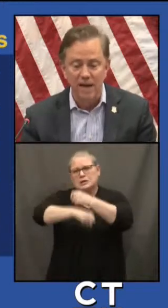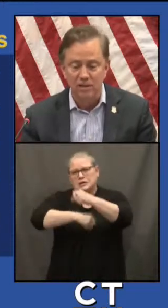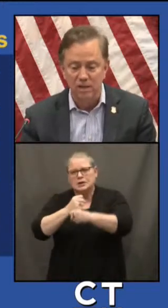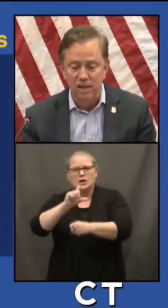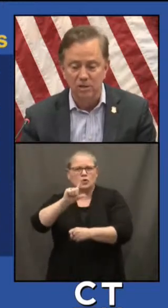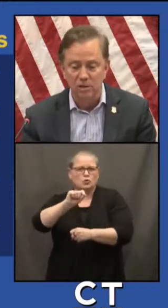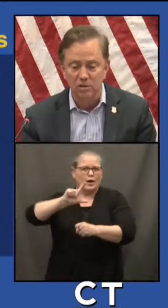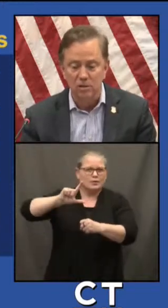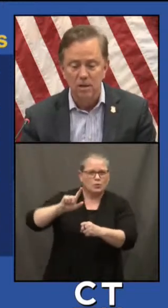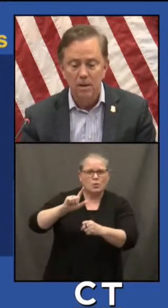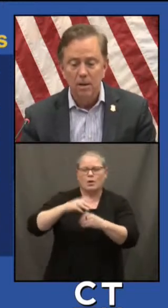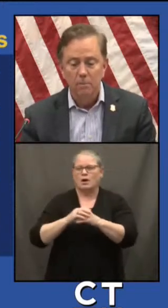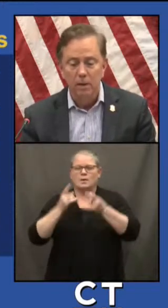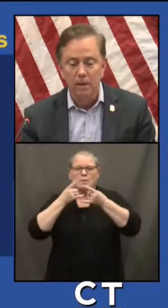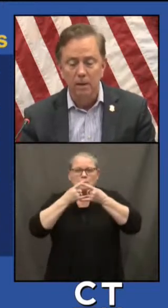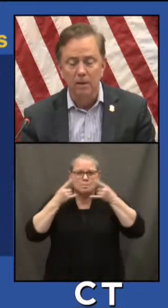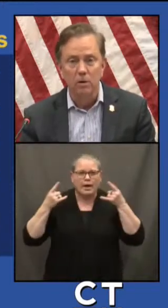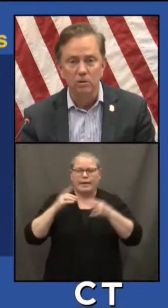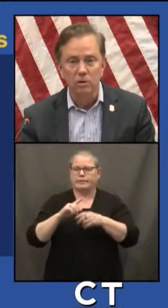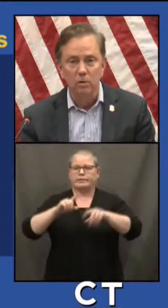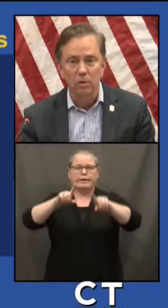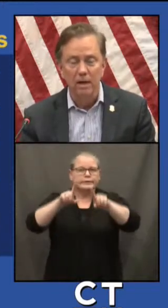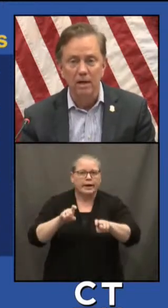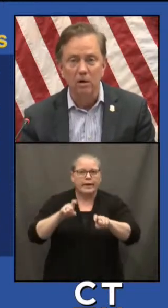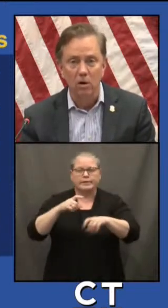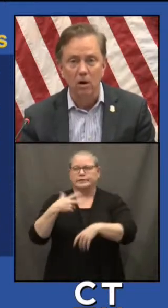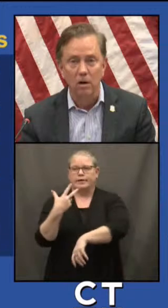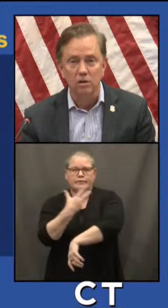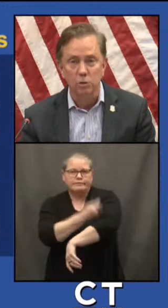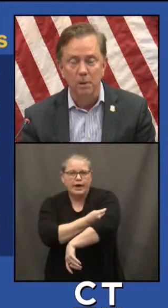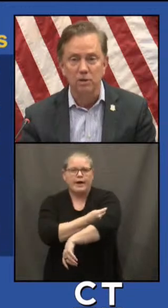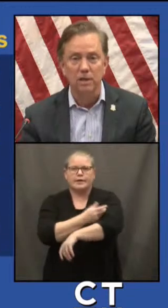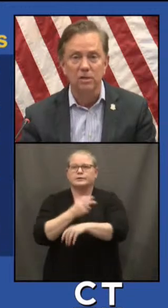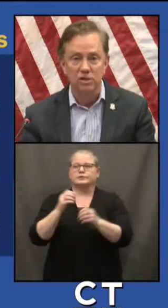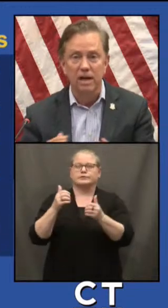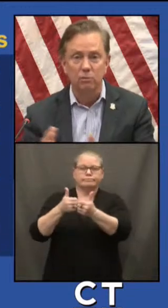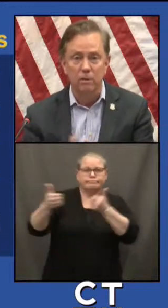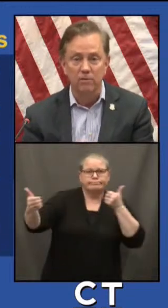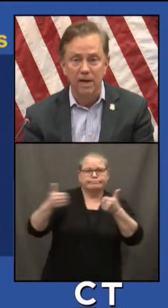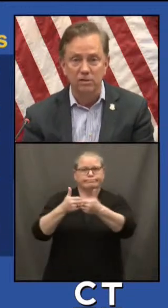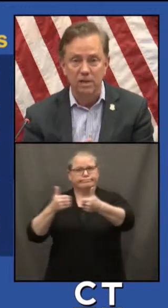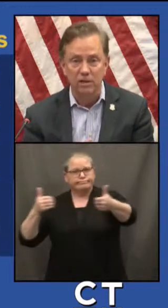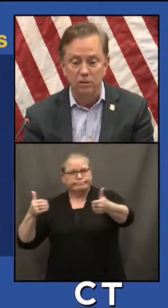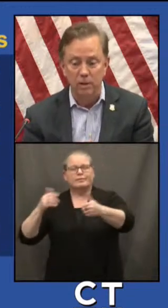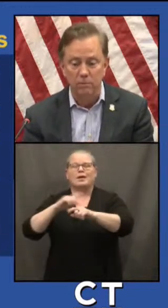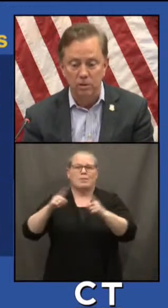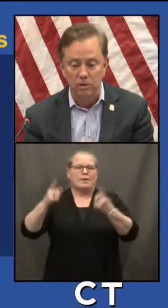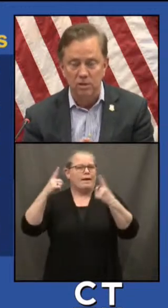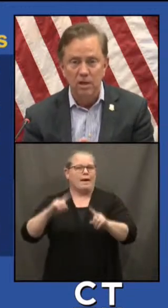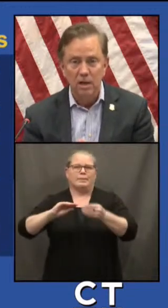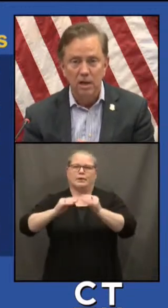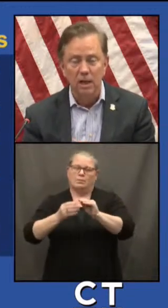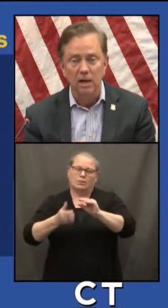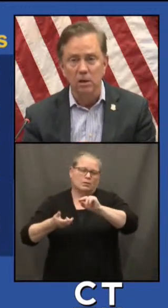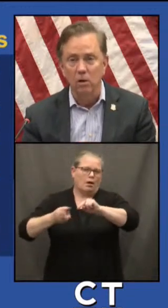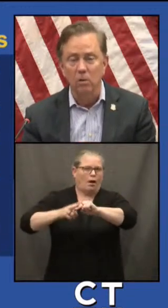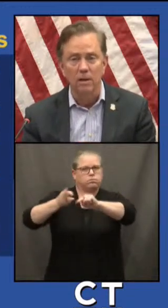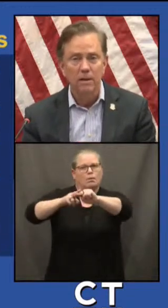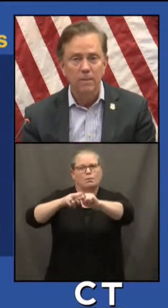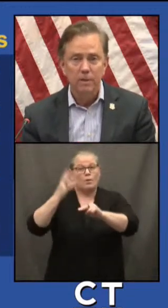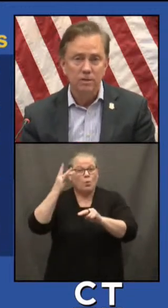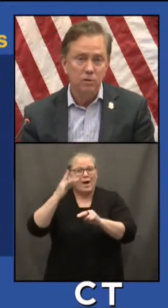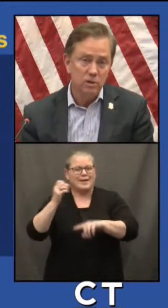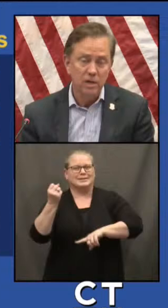and vaccinations, but it also hit hard, especially in the South, where the vaccination rate was a lot